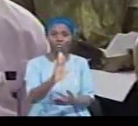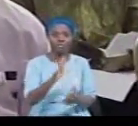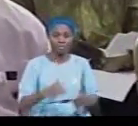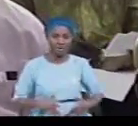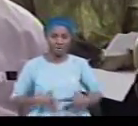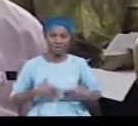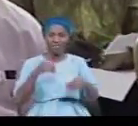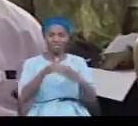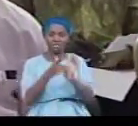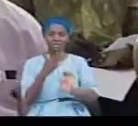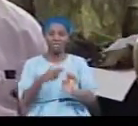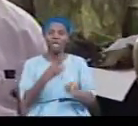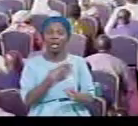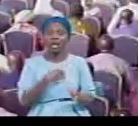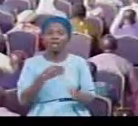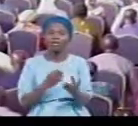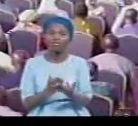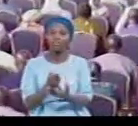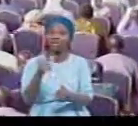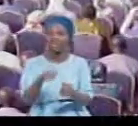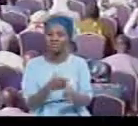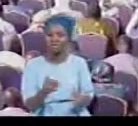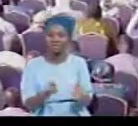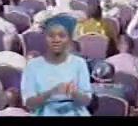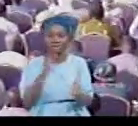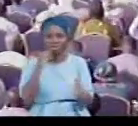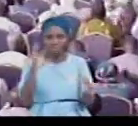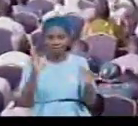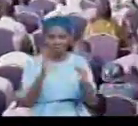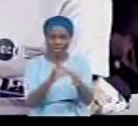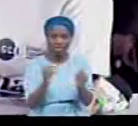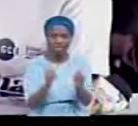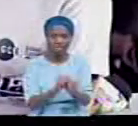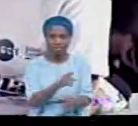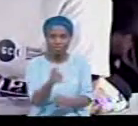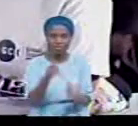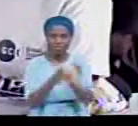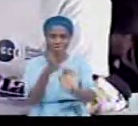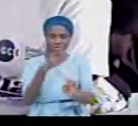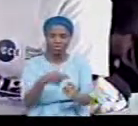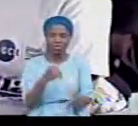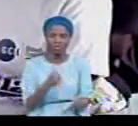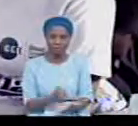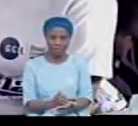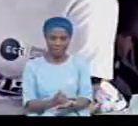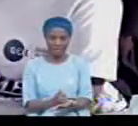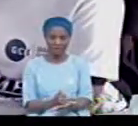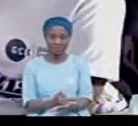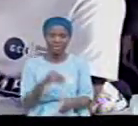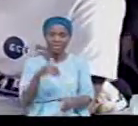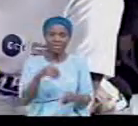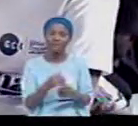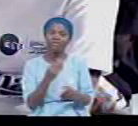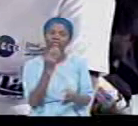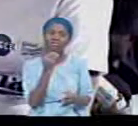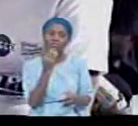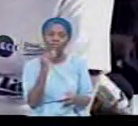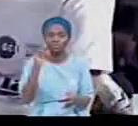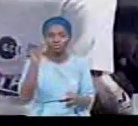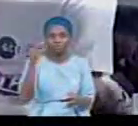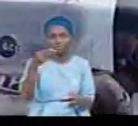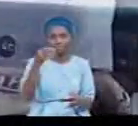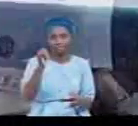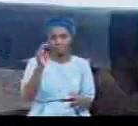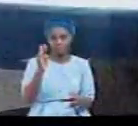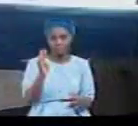everything connected with you in Jesus' name. Look at Hebrews chapter 2, and I'm reading from